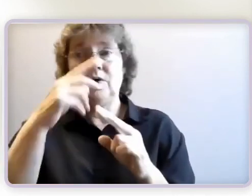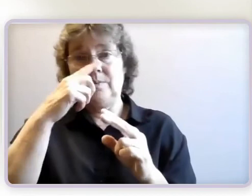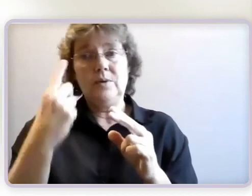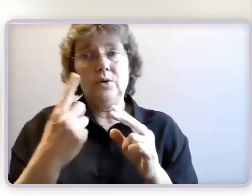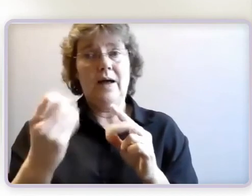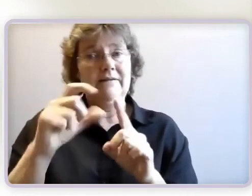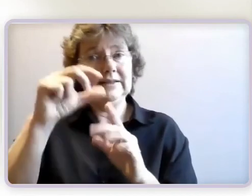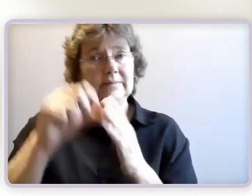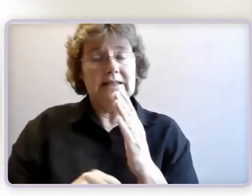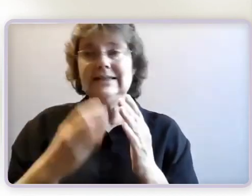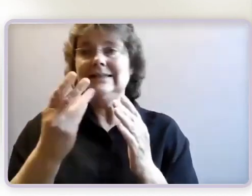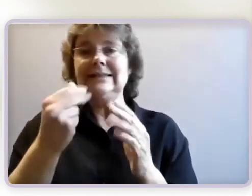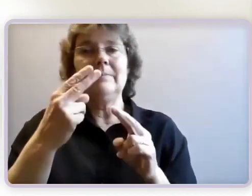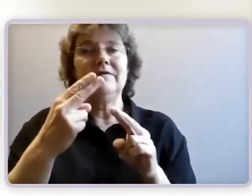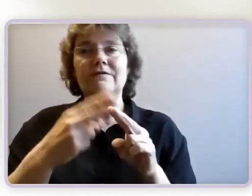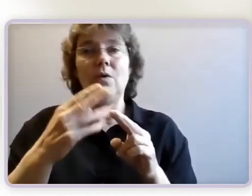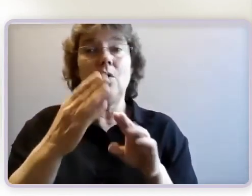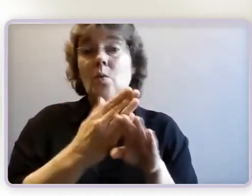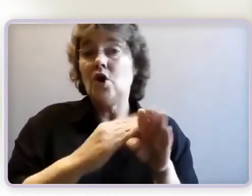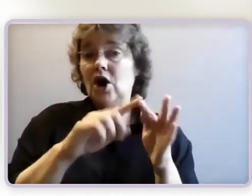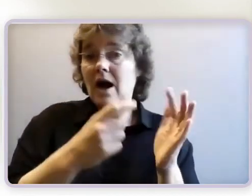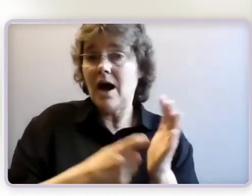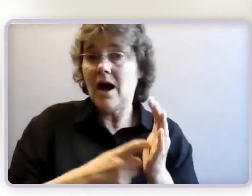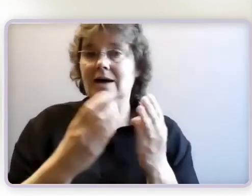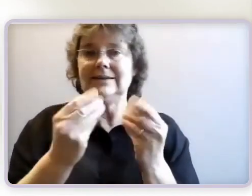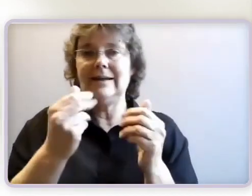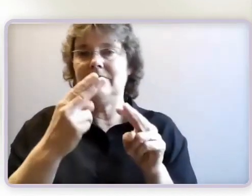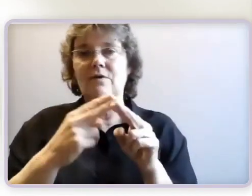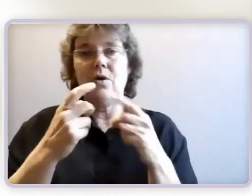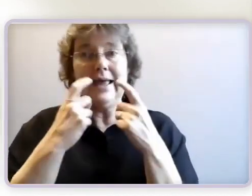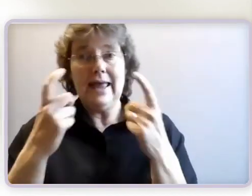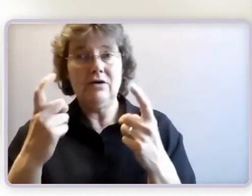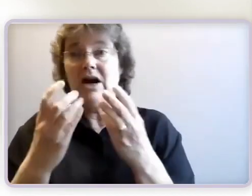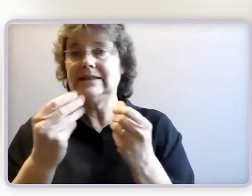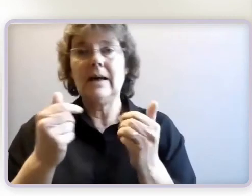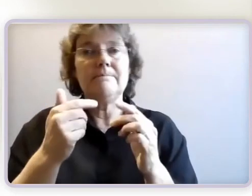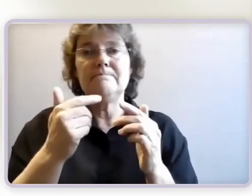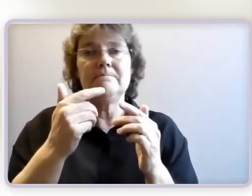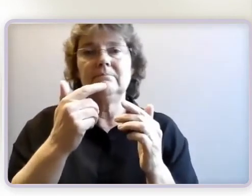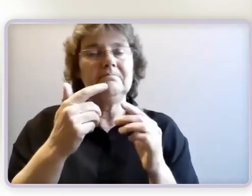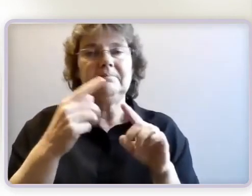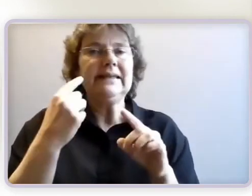workers, some for carers, and some in easy English.